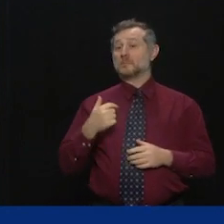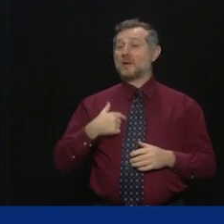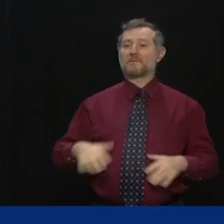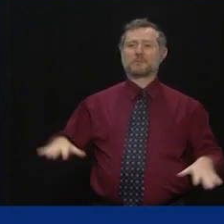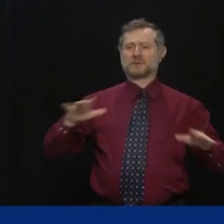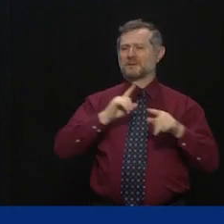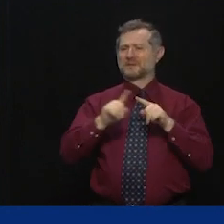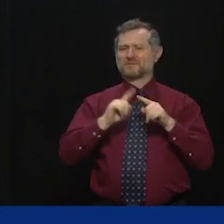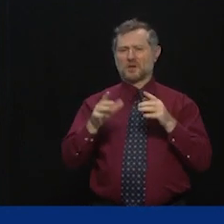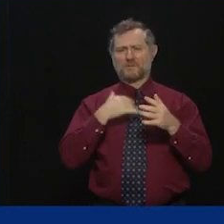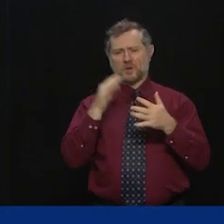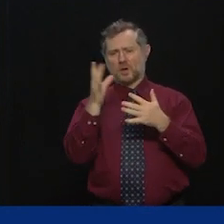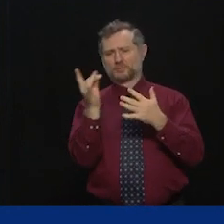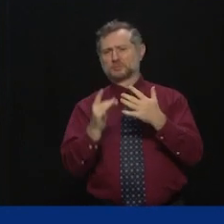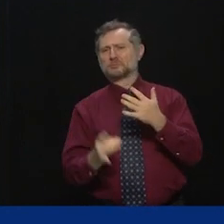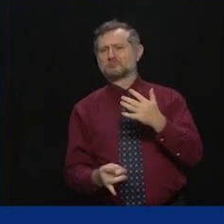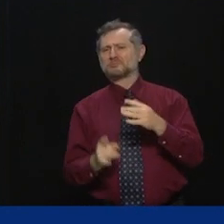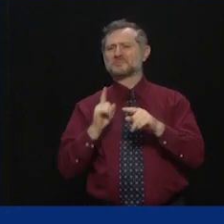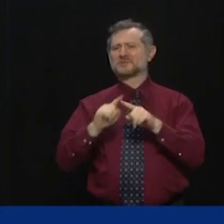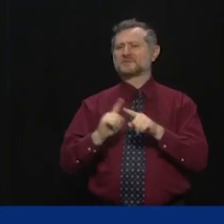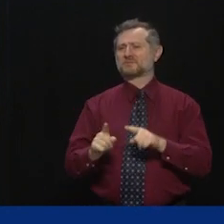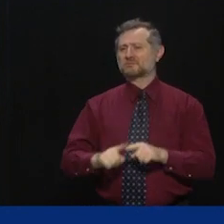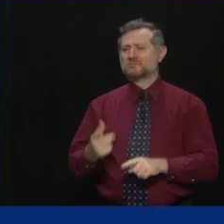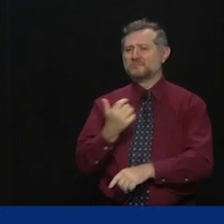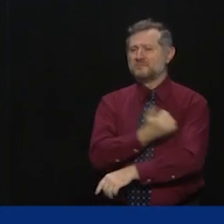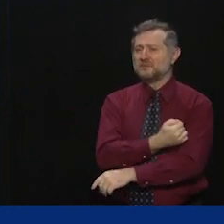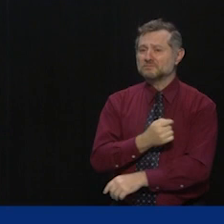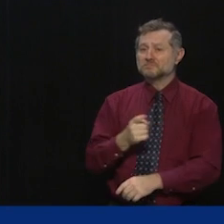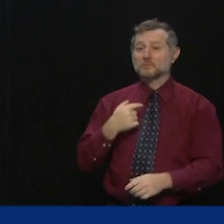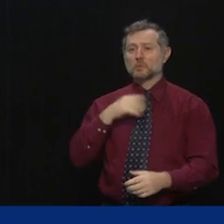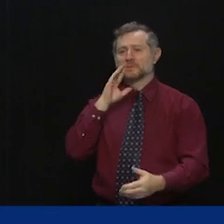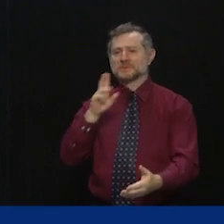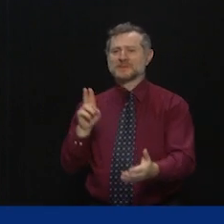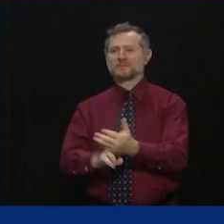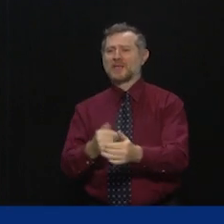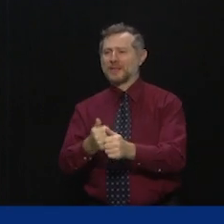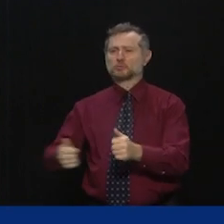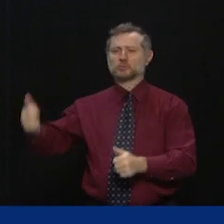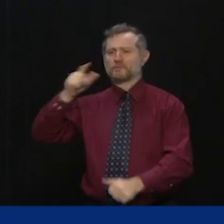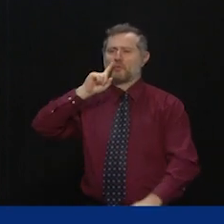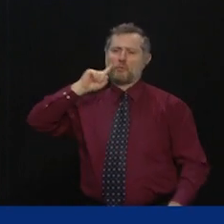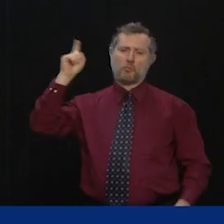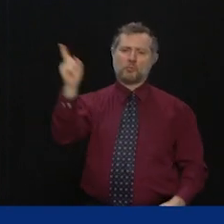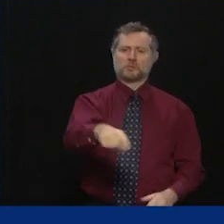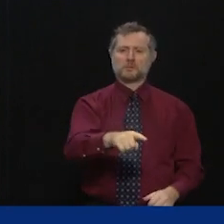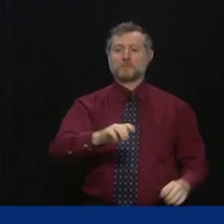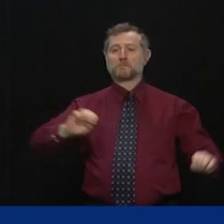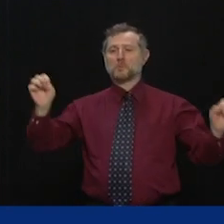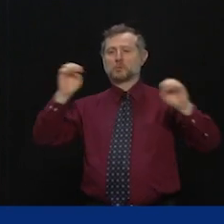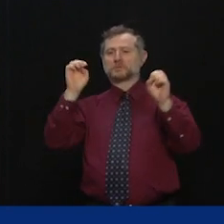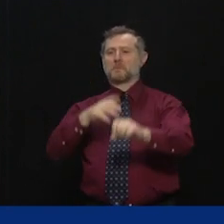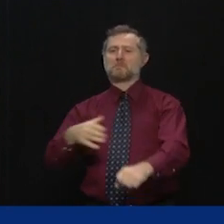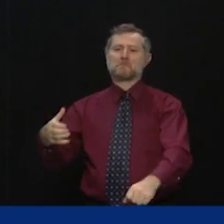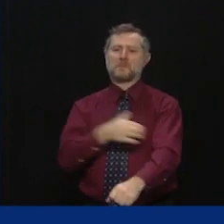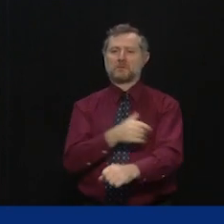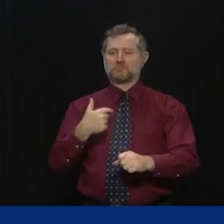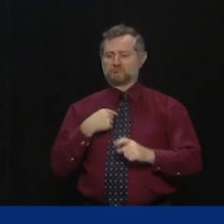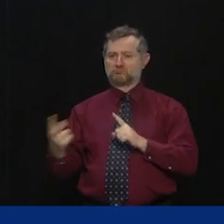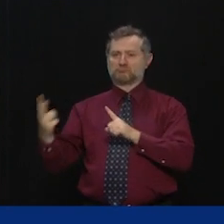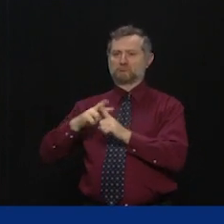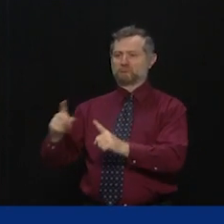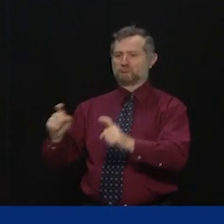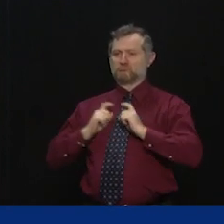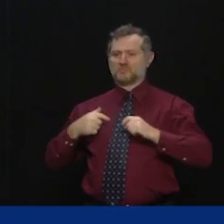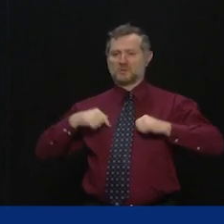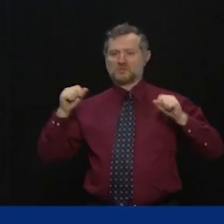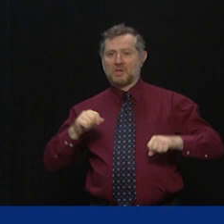our disposal. I will be signing an executive order to give me the emergency powers necessary to address these shortages where